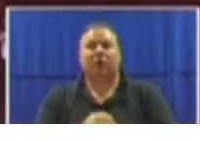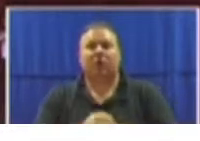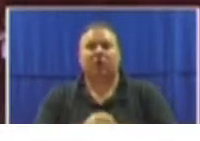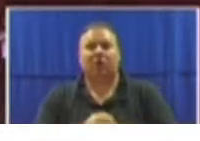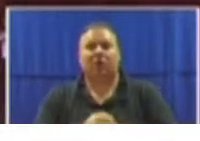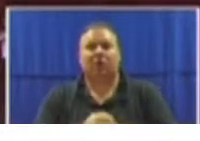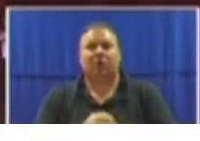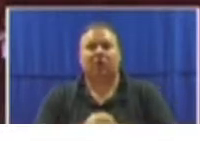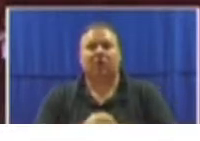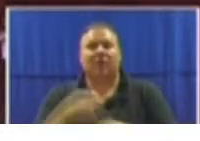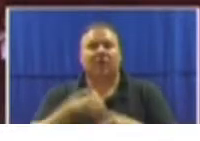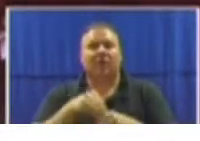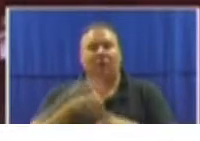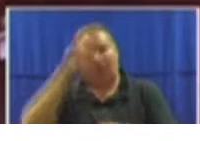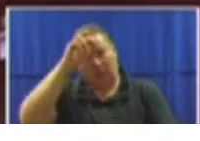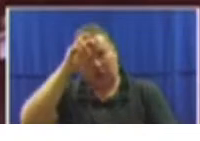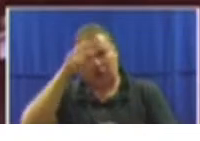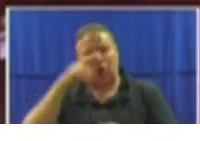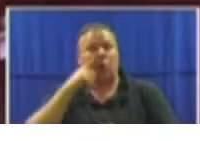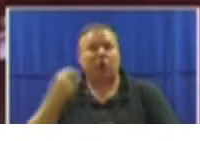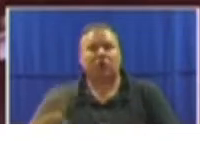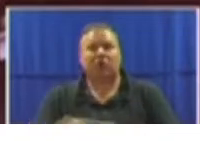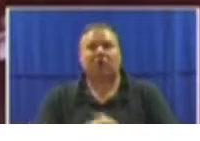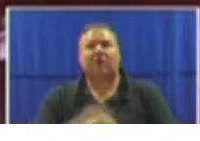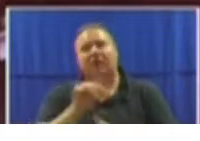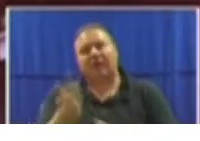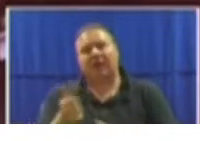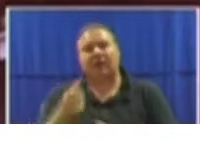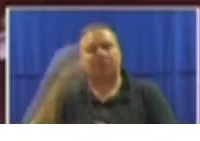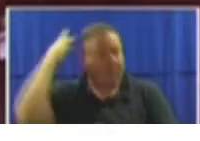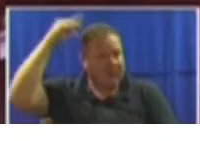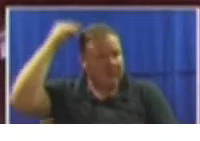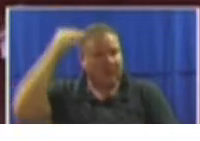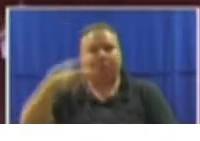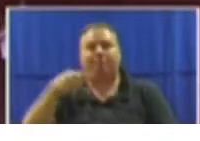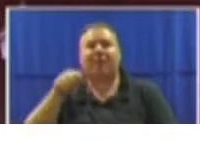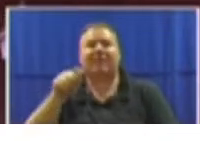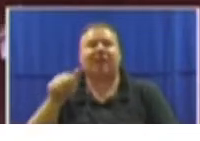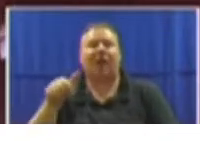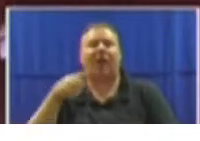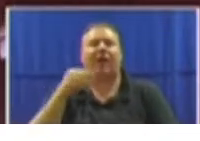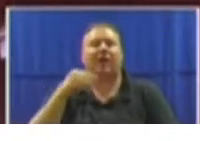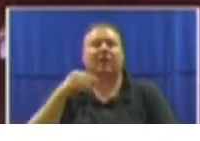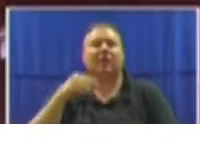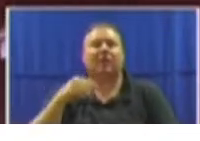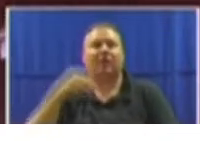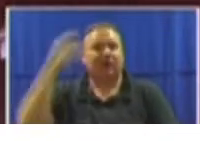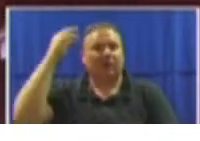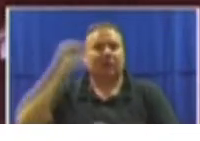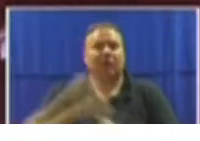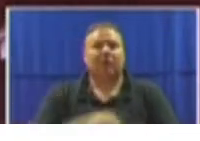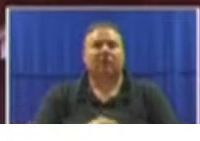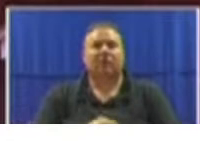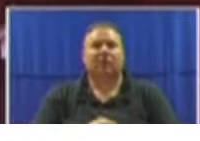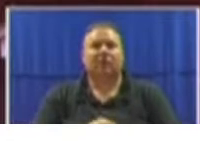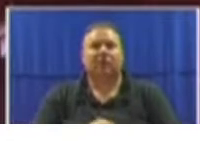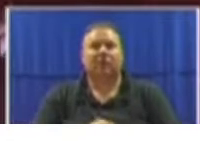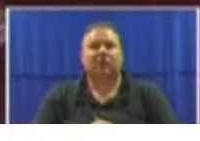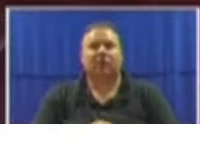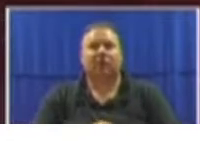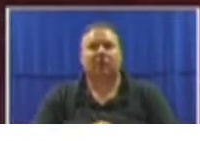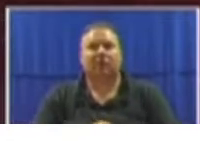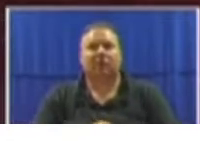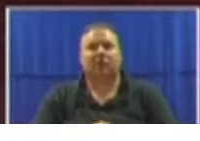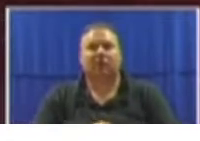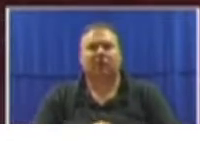doll. Next are Ministers Dlamini Zuma and Patel, who must once have had a terrible encounter with a chain-smoking, flip-flop wearing